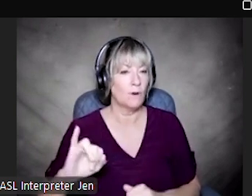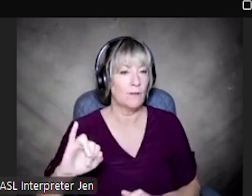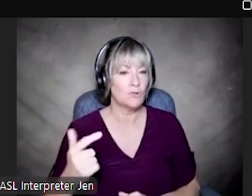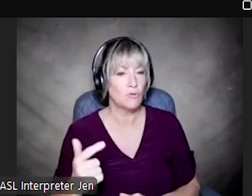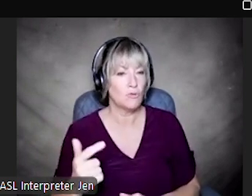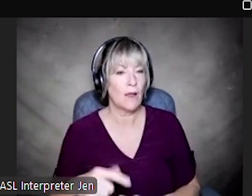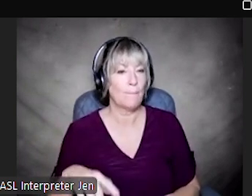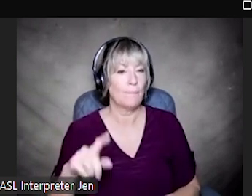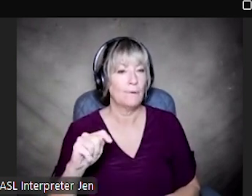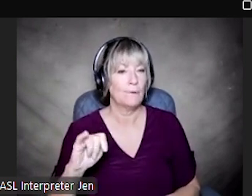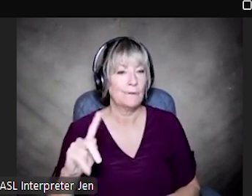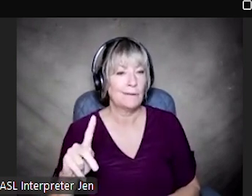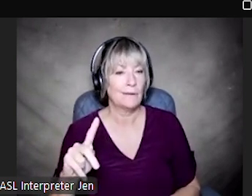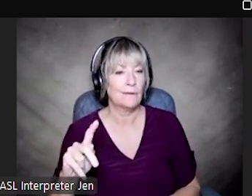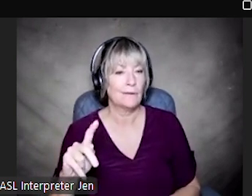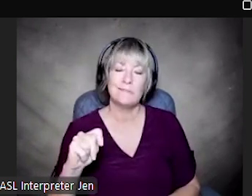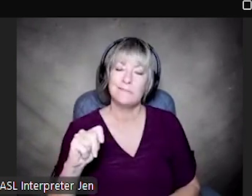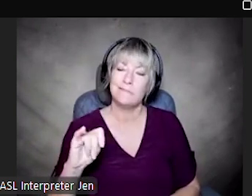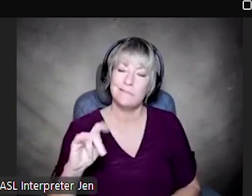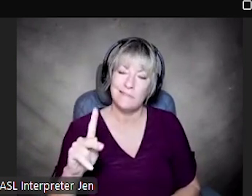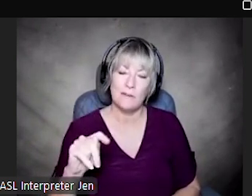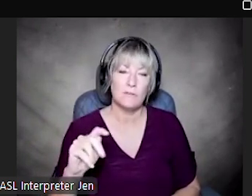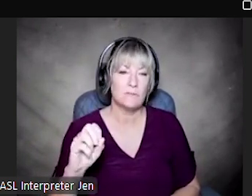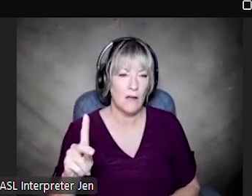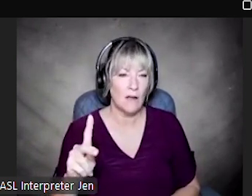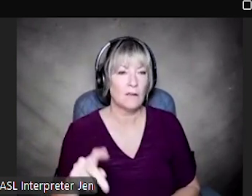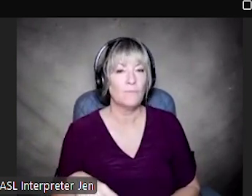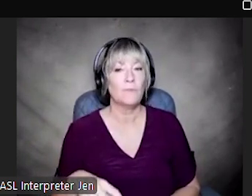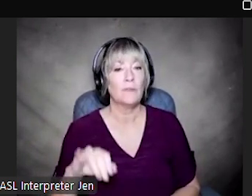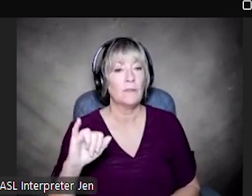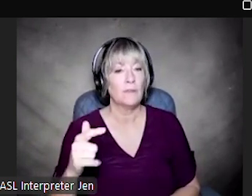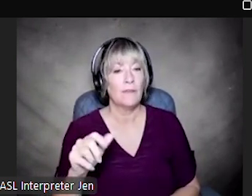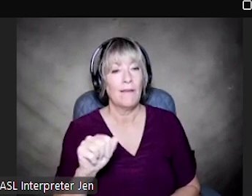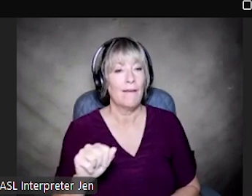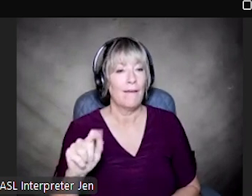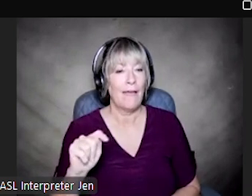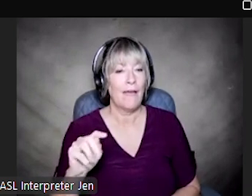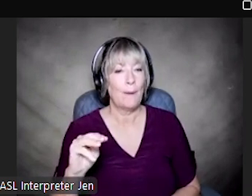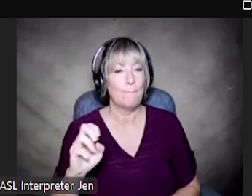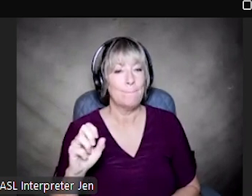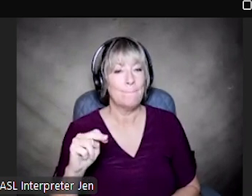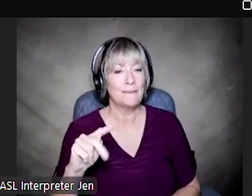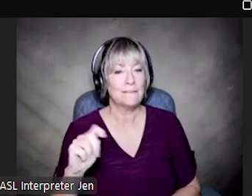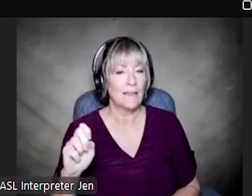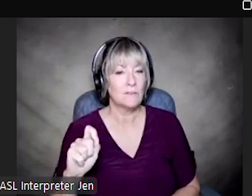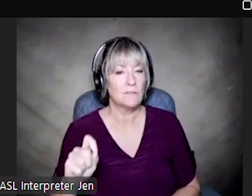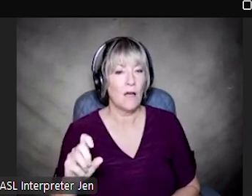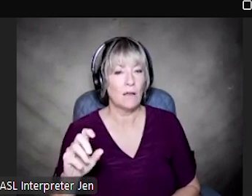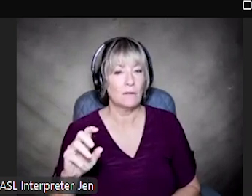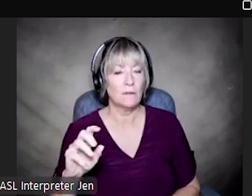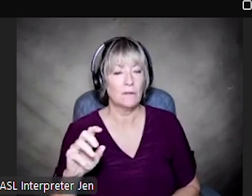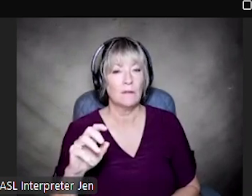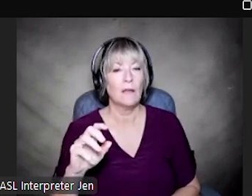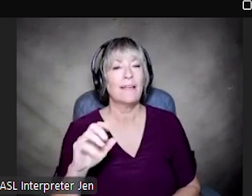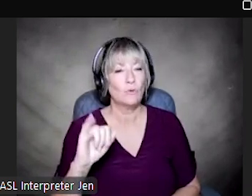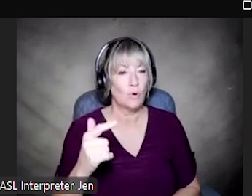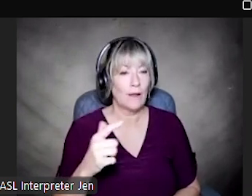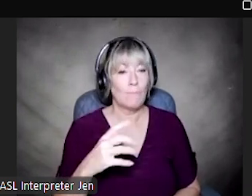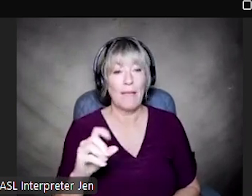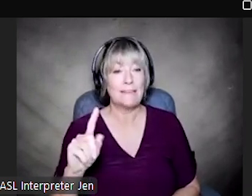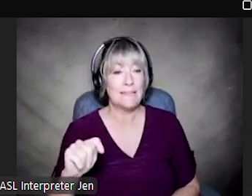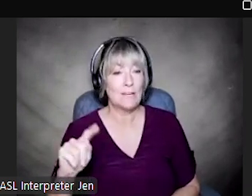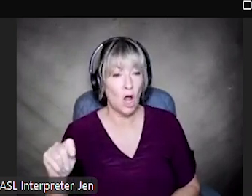TikTok. Our Instagram is at mente.world on Instagram and